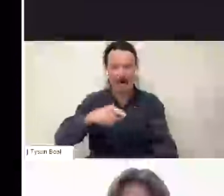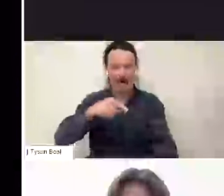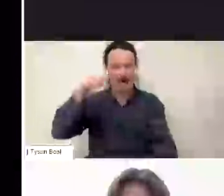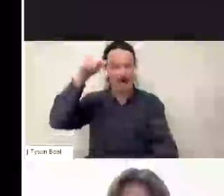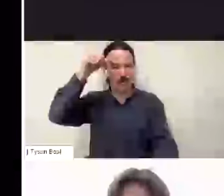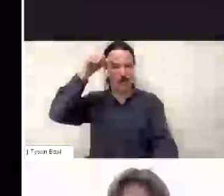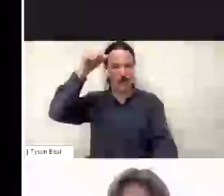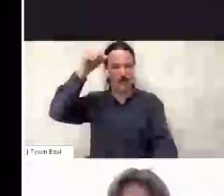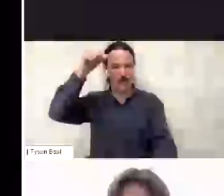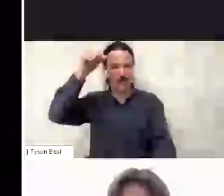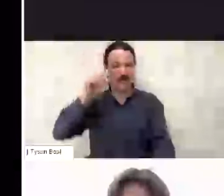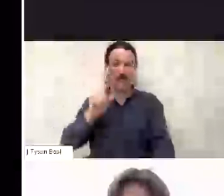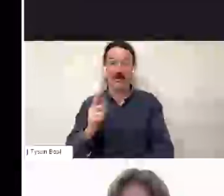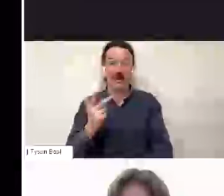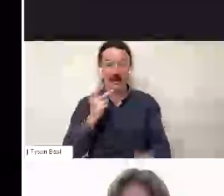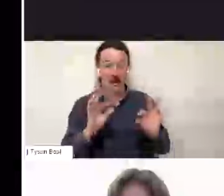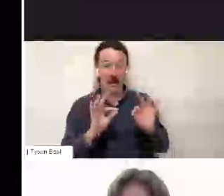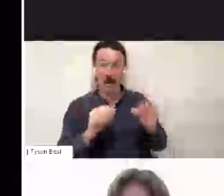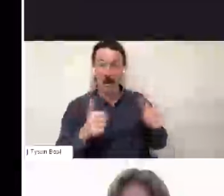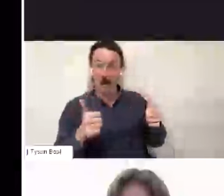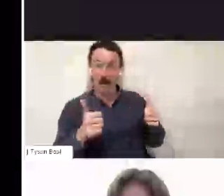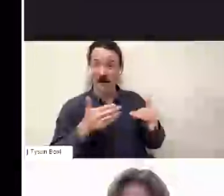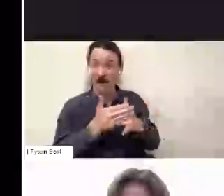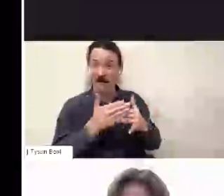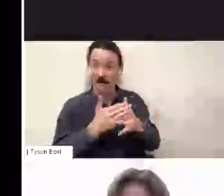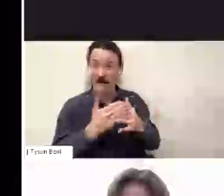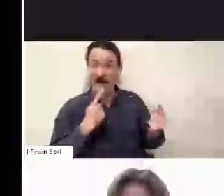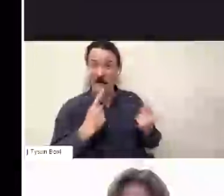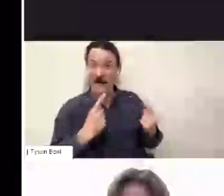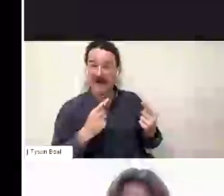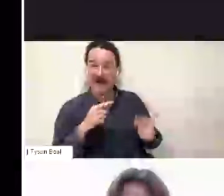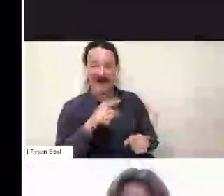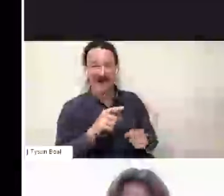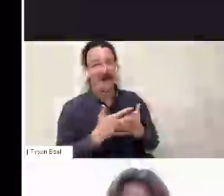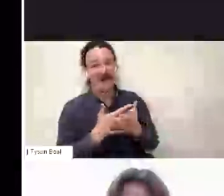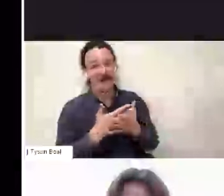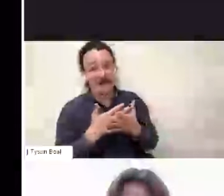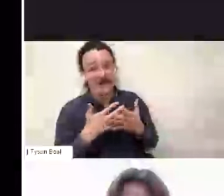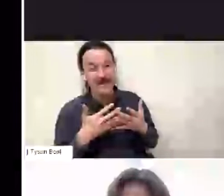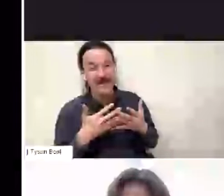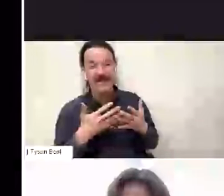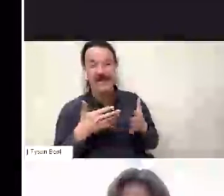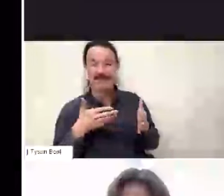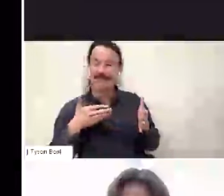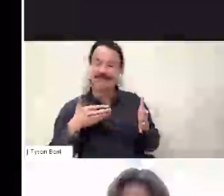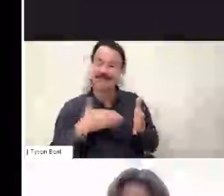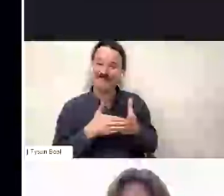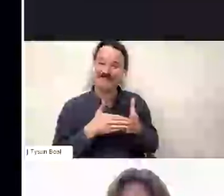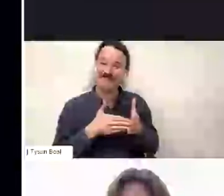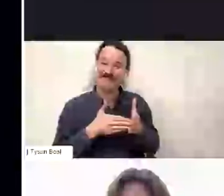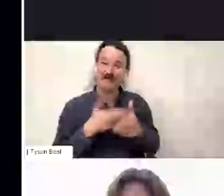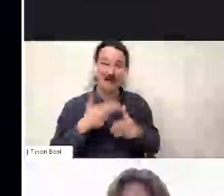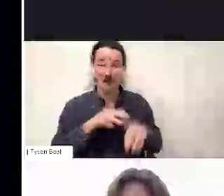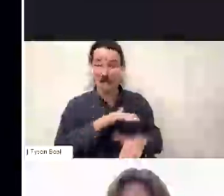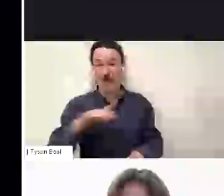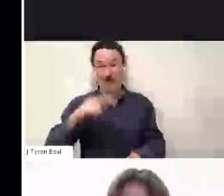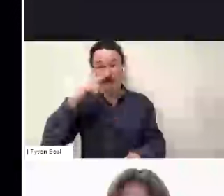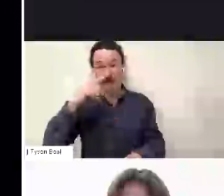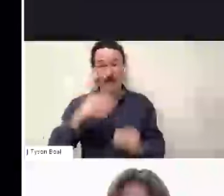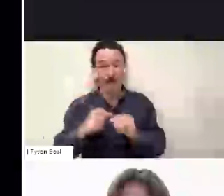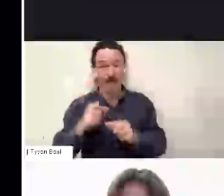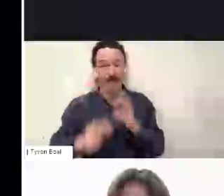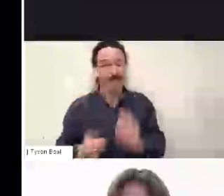poor access to information is a fundamental barrier for every Australian with disability, and plays